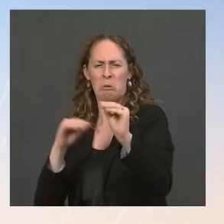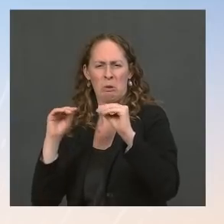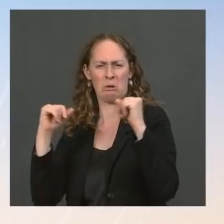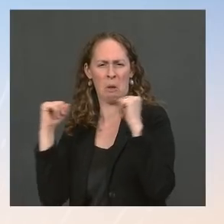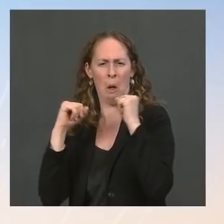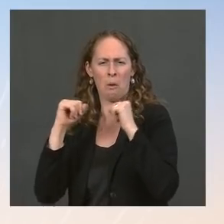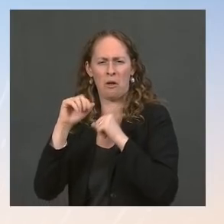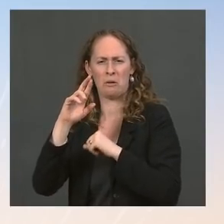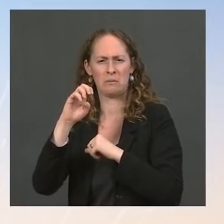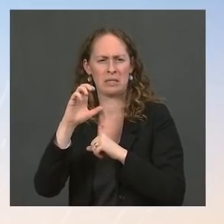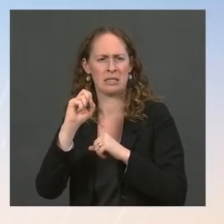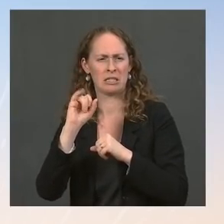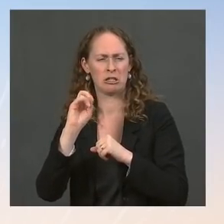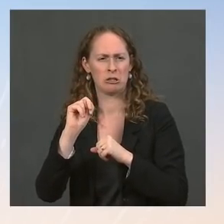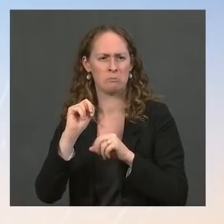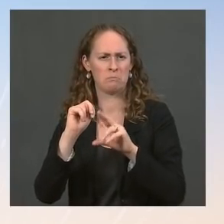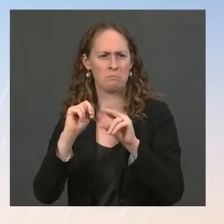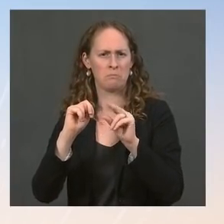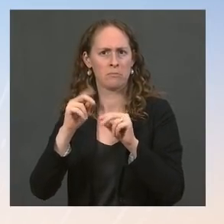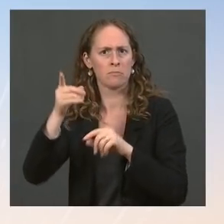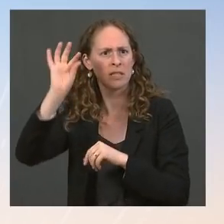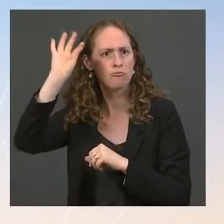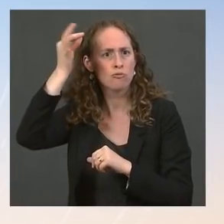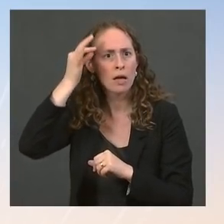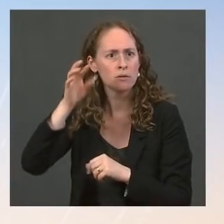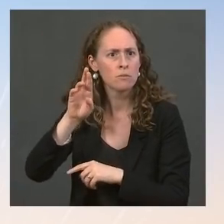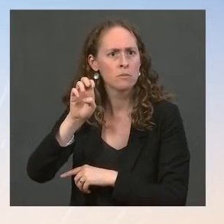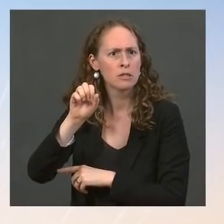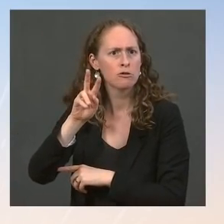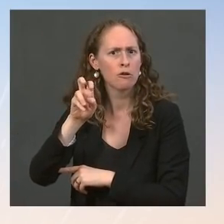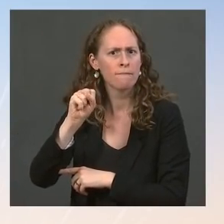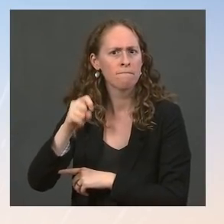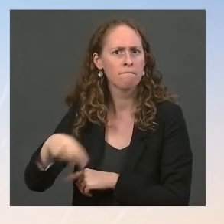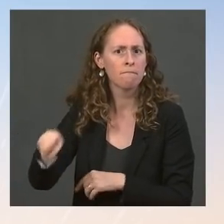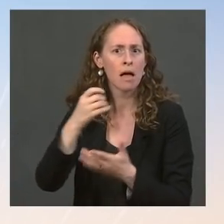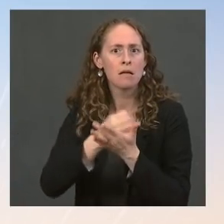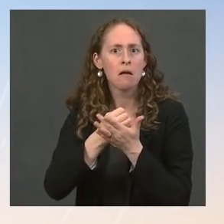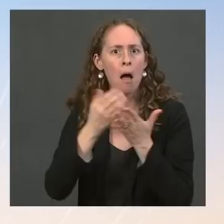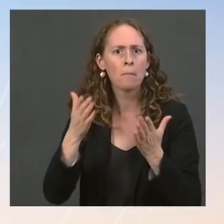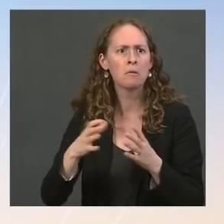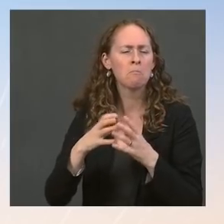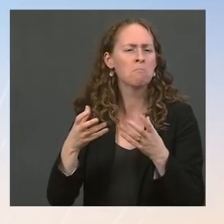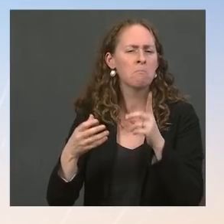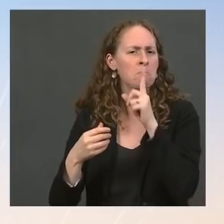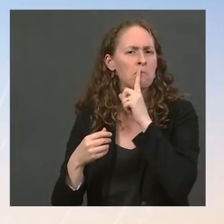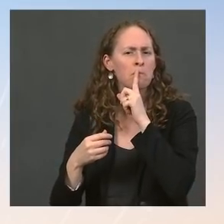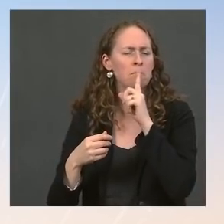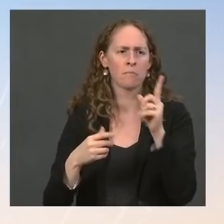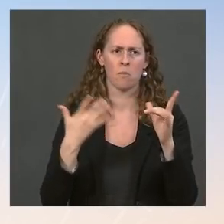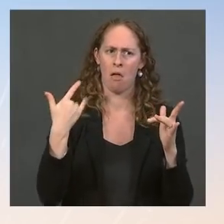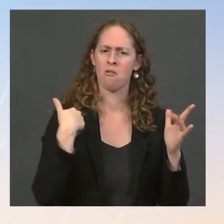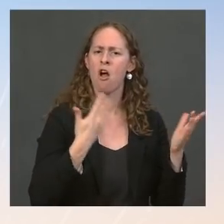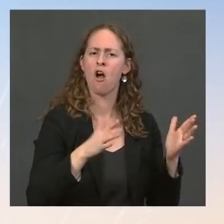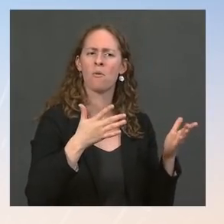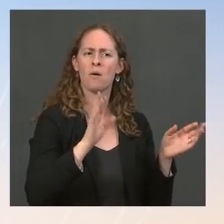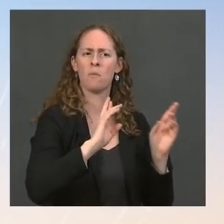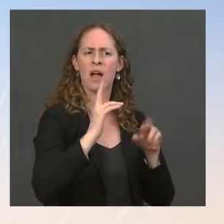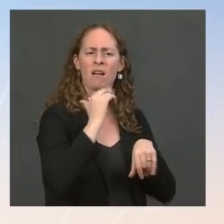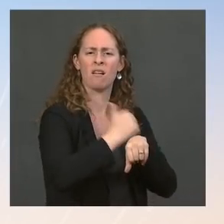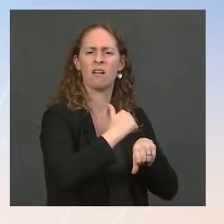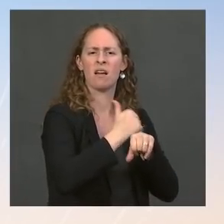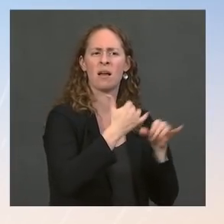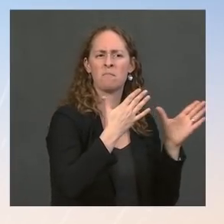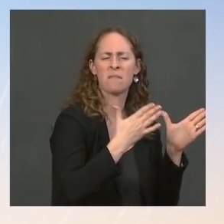Federal Reserve is not, our economists are not, in large part because of the plans we've already put in place. We've had historic growth